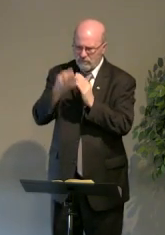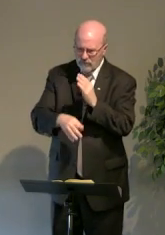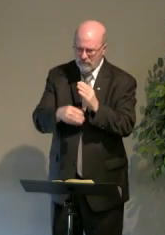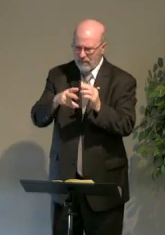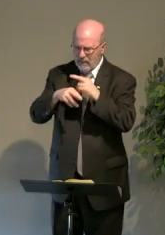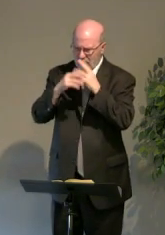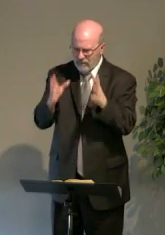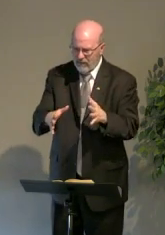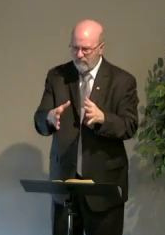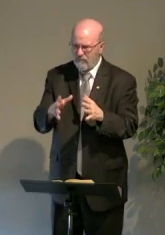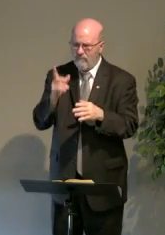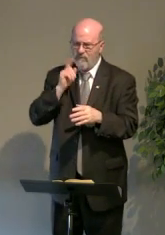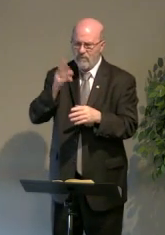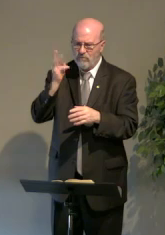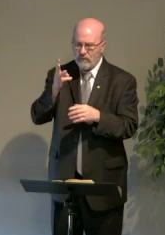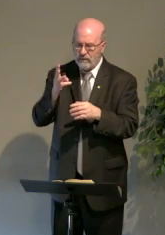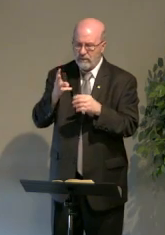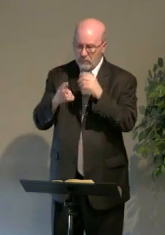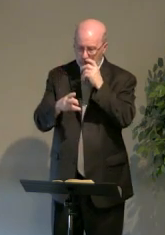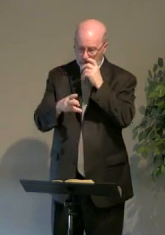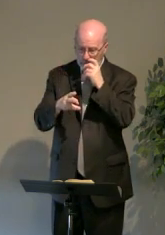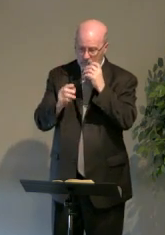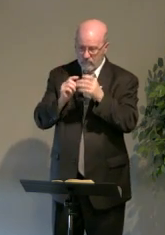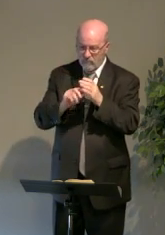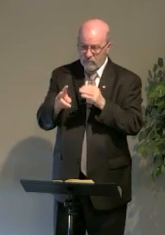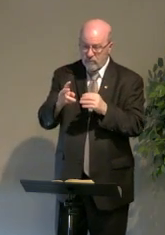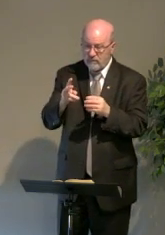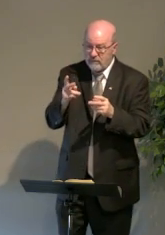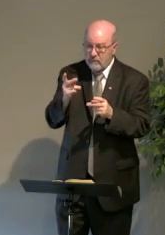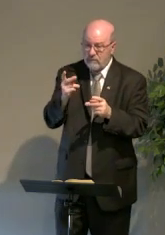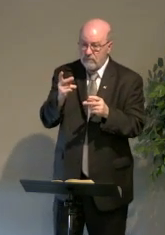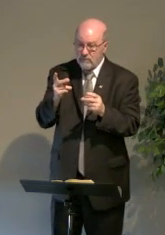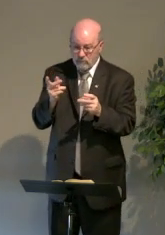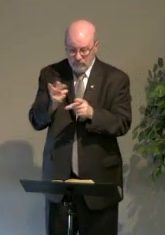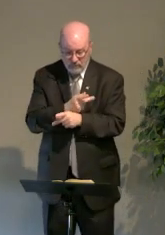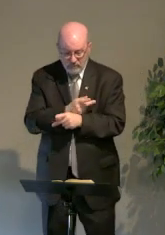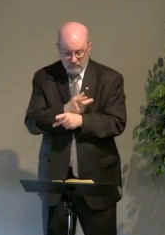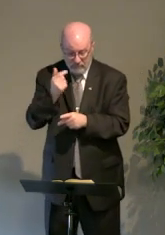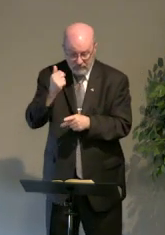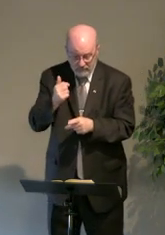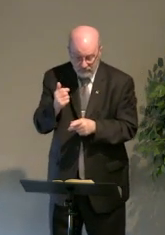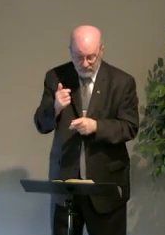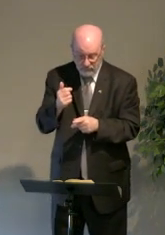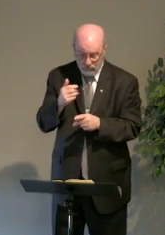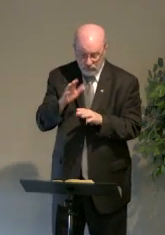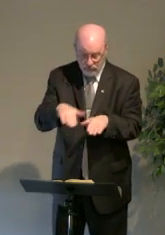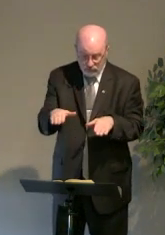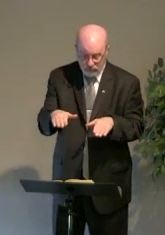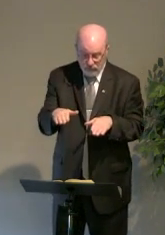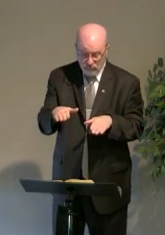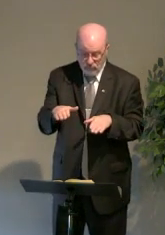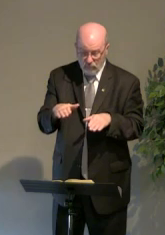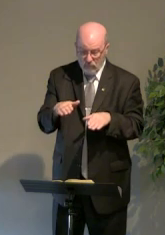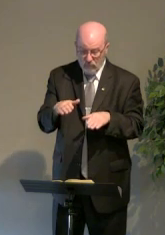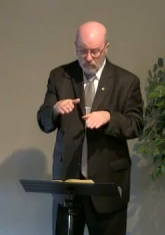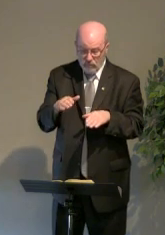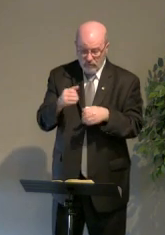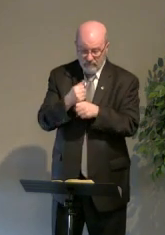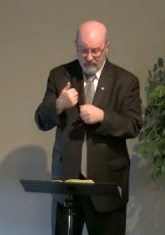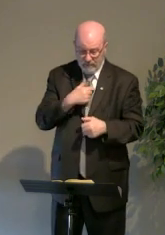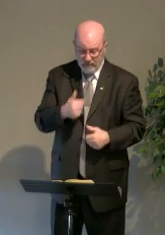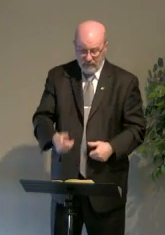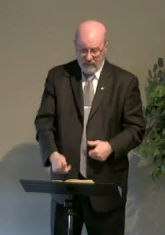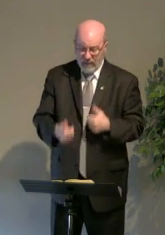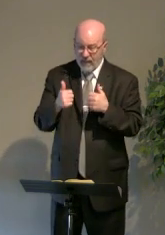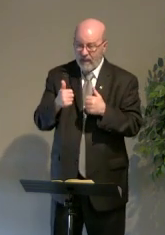witness, blasphemies. Verse 2 makes the condition even starker. Because we are children who are, he hath quickened us,